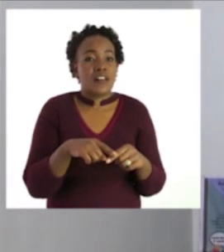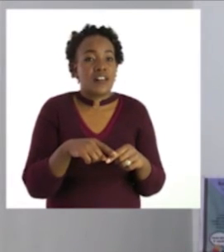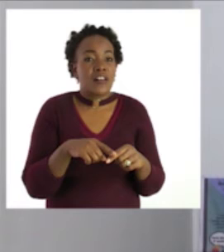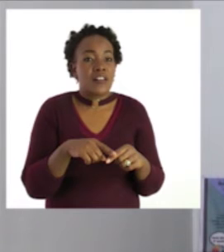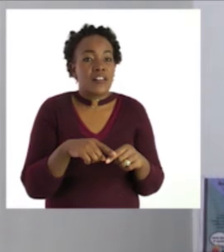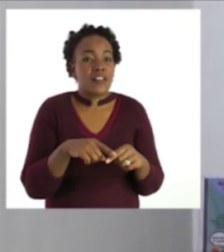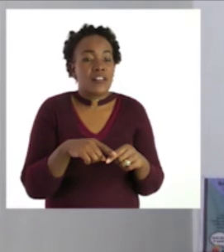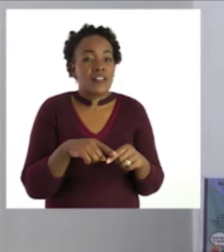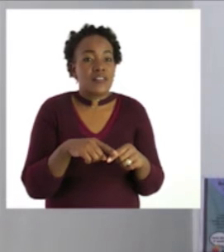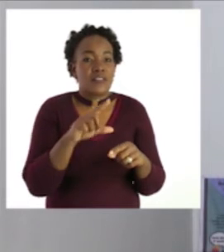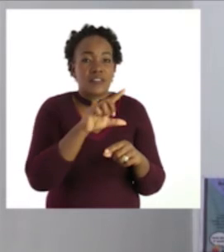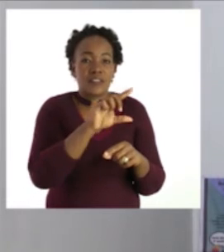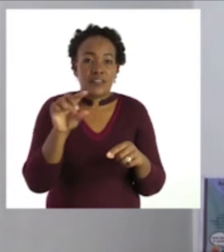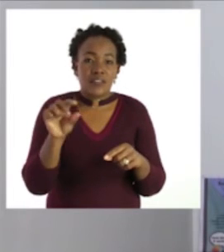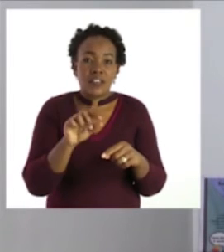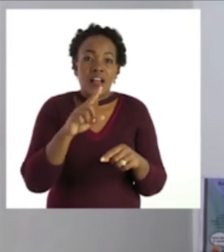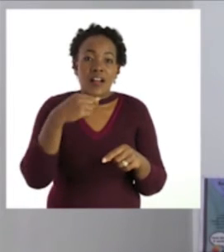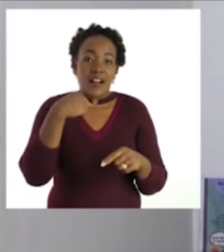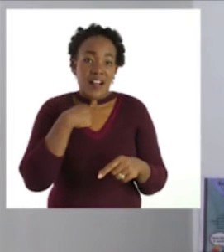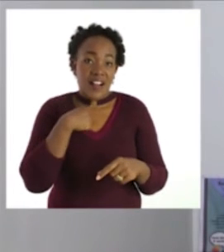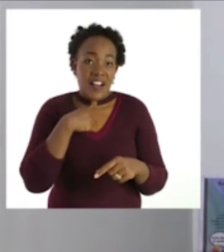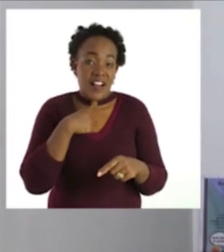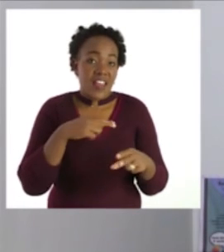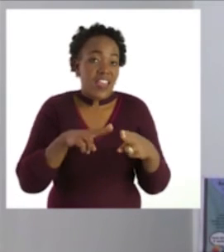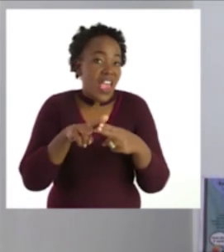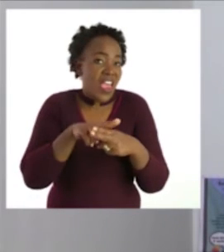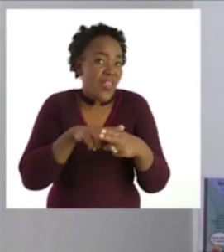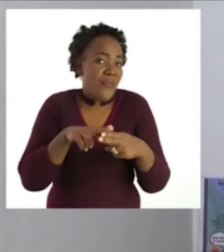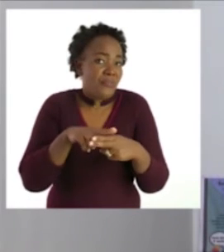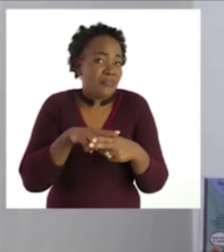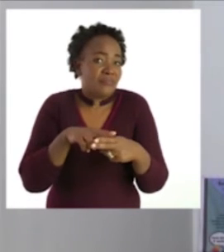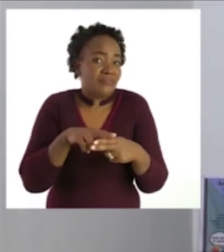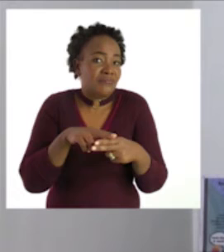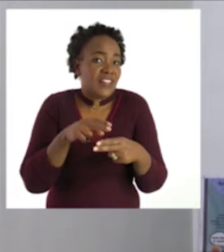a sentence, I used